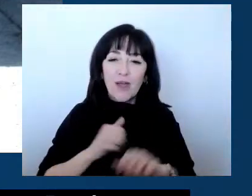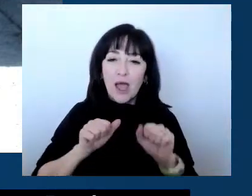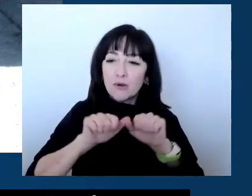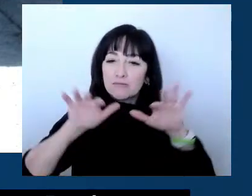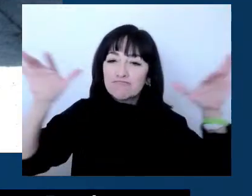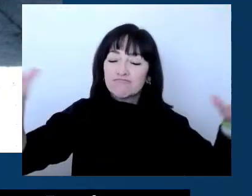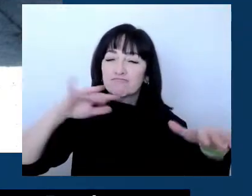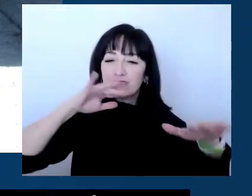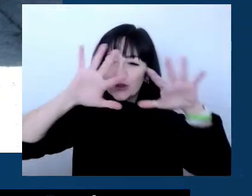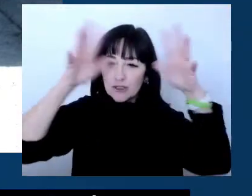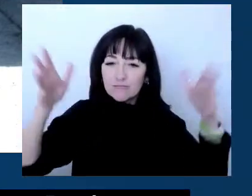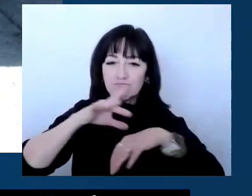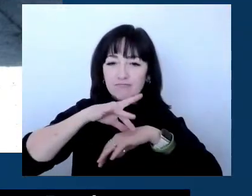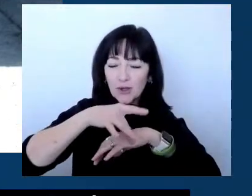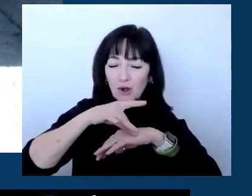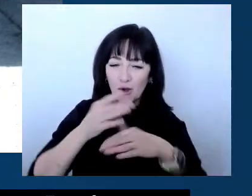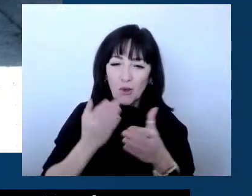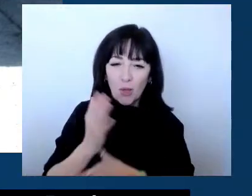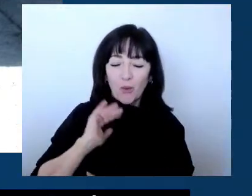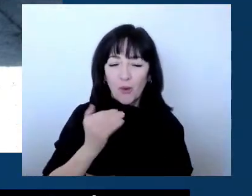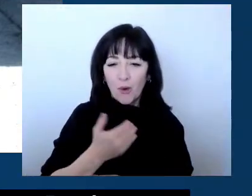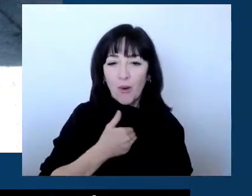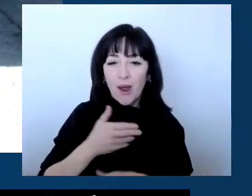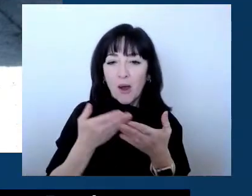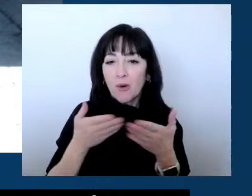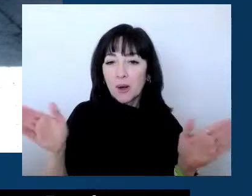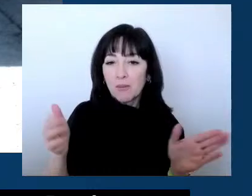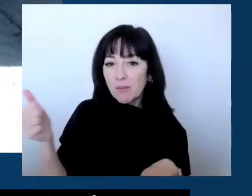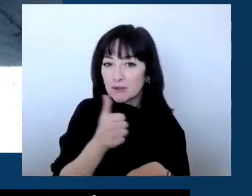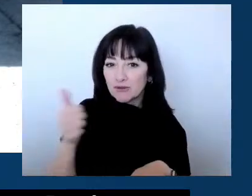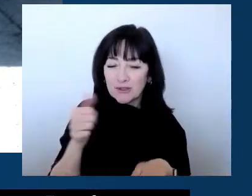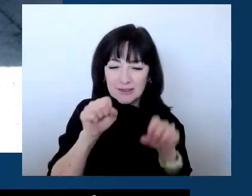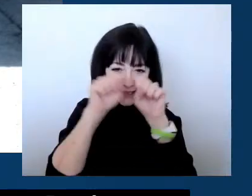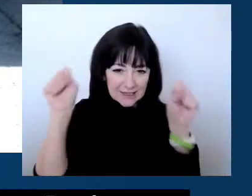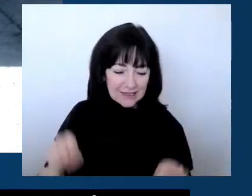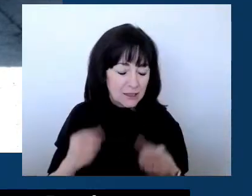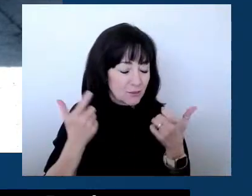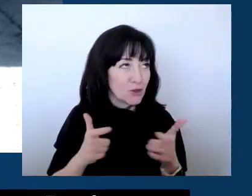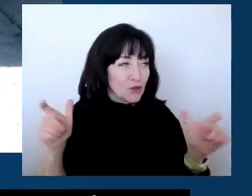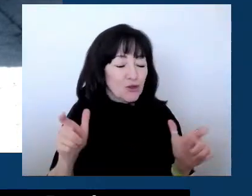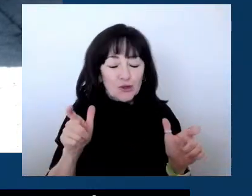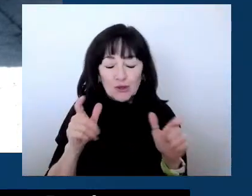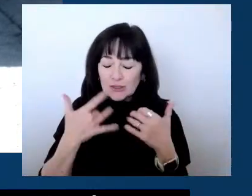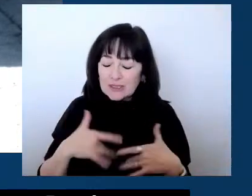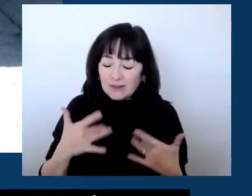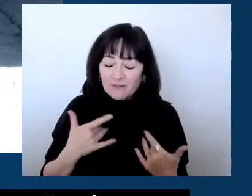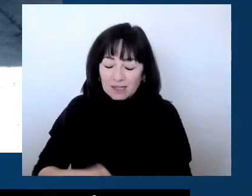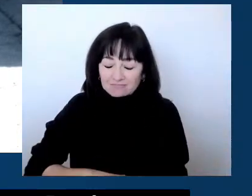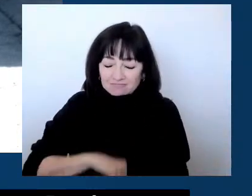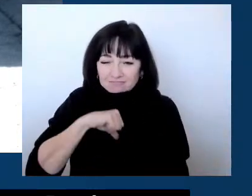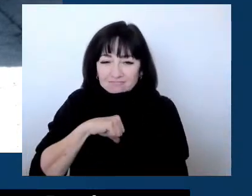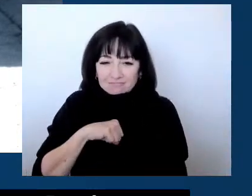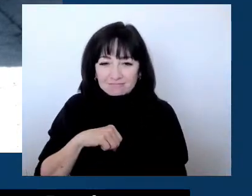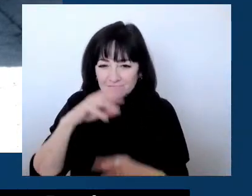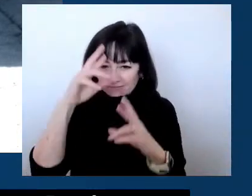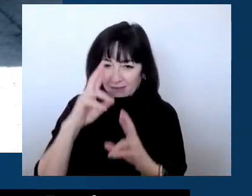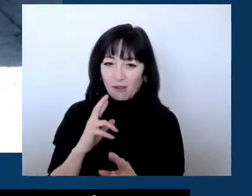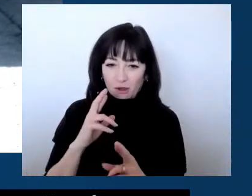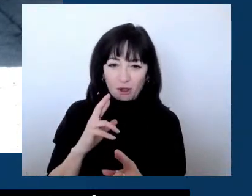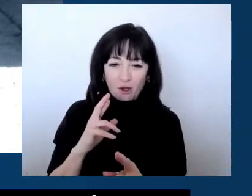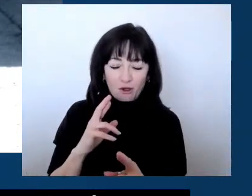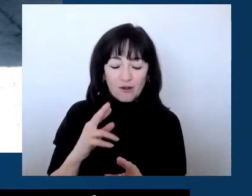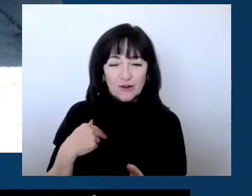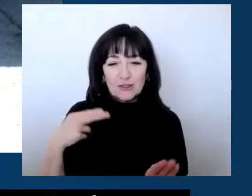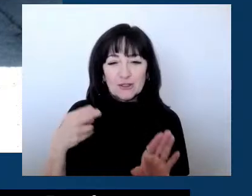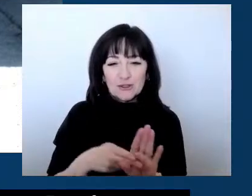public transit system. It is a huge honor to be joined here today by U.S. Department of